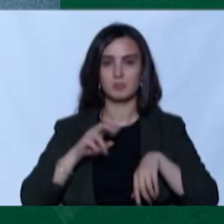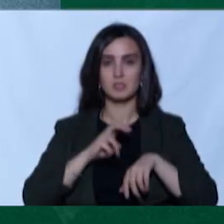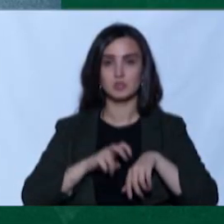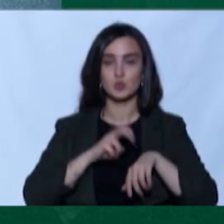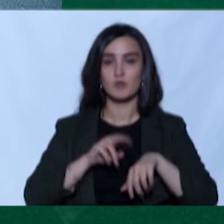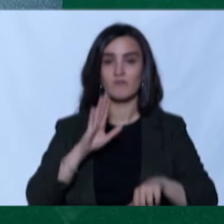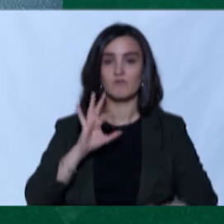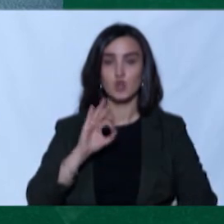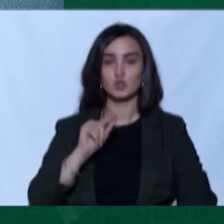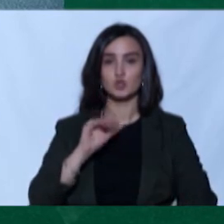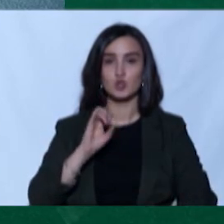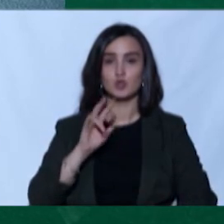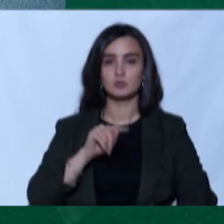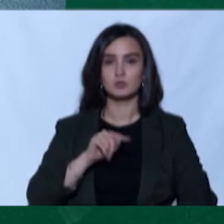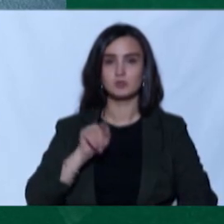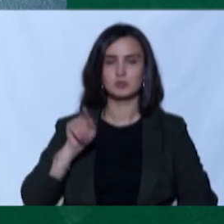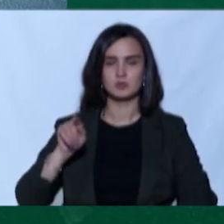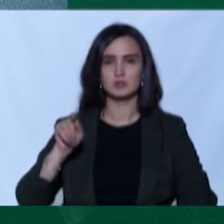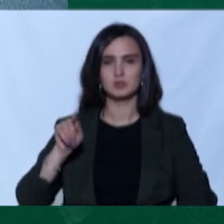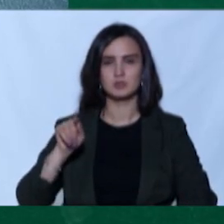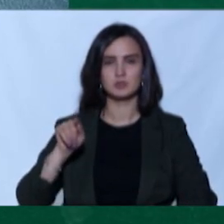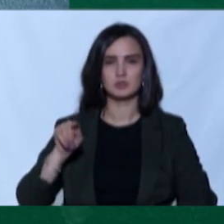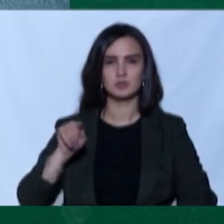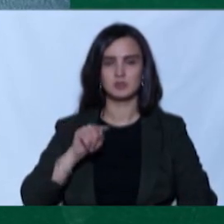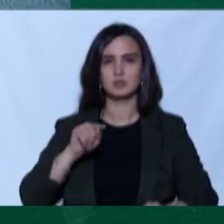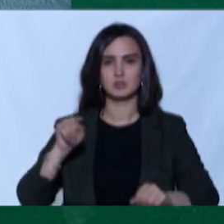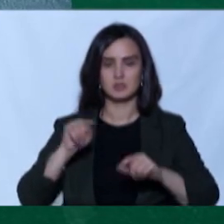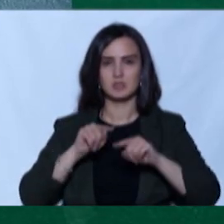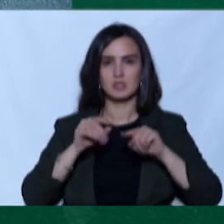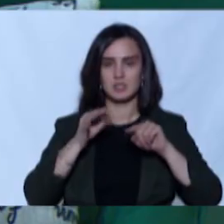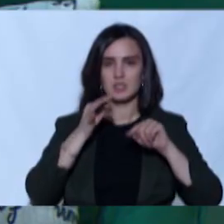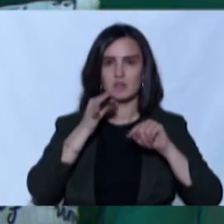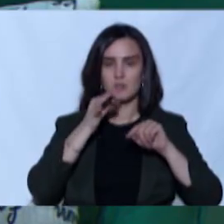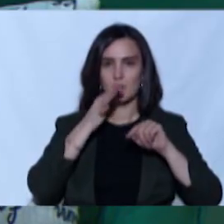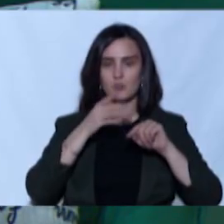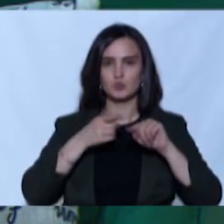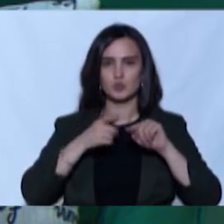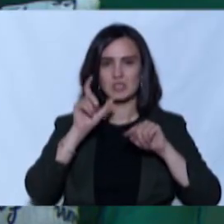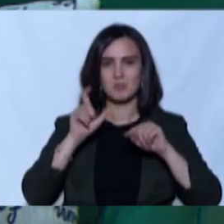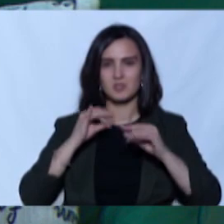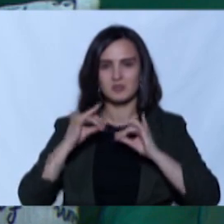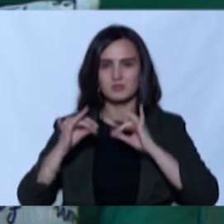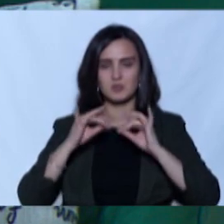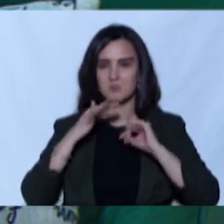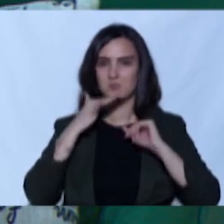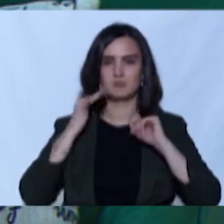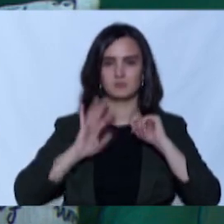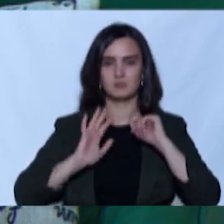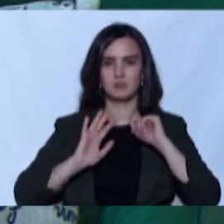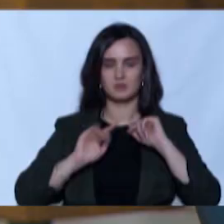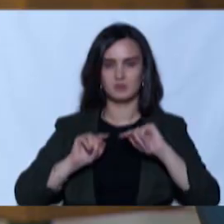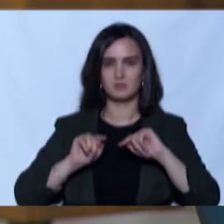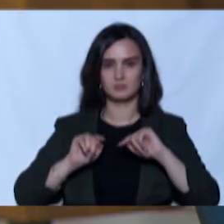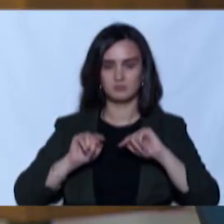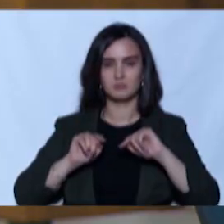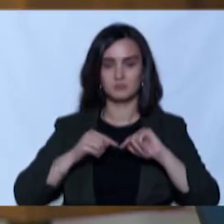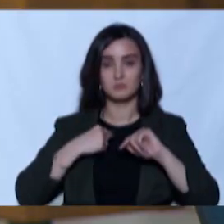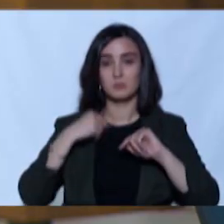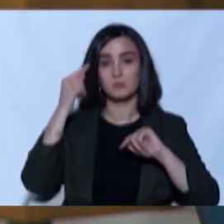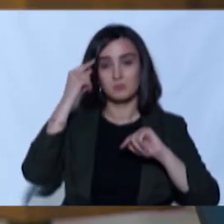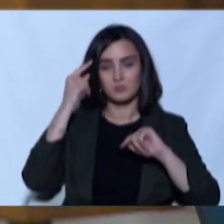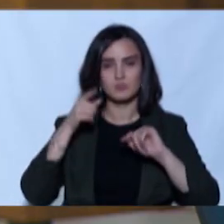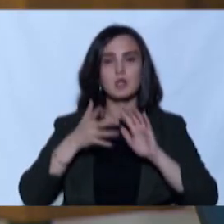Watson, but even so, he doesn't particularly like human interaction, and he's sort of quite out of touch with the world. And I think he